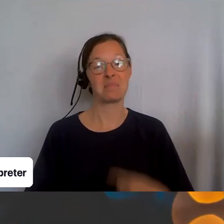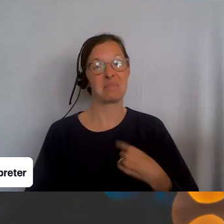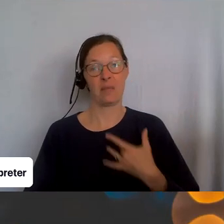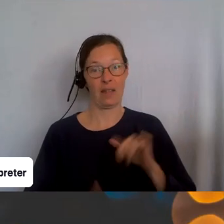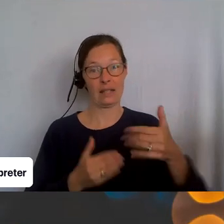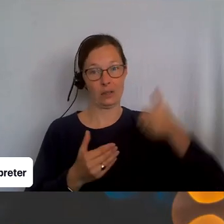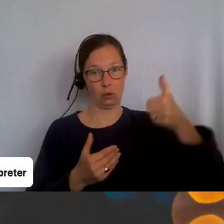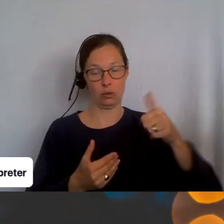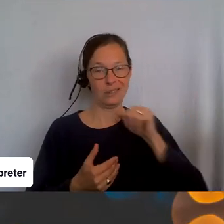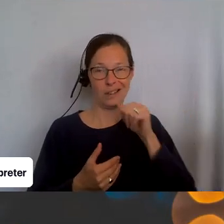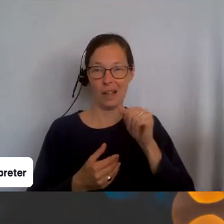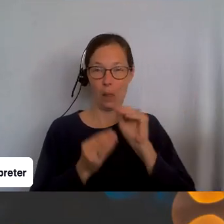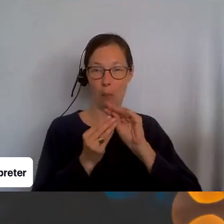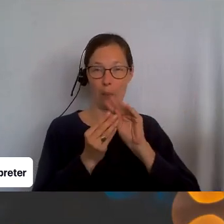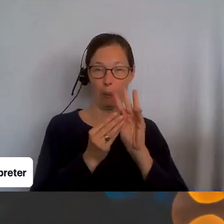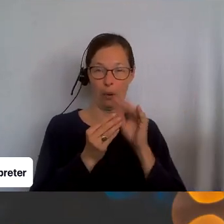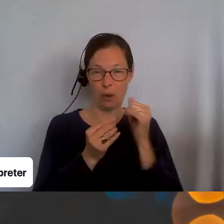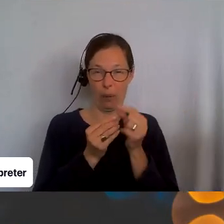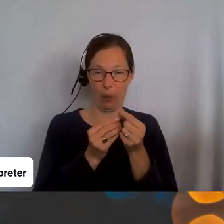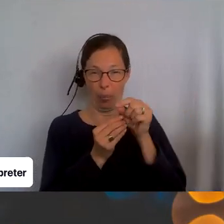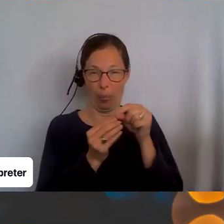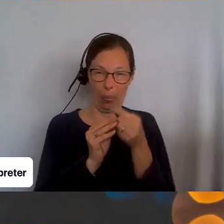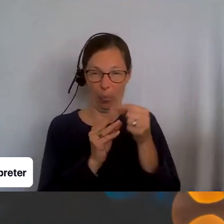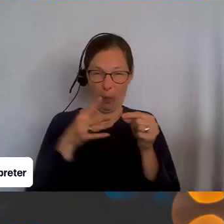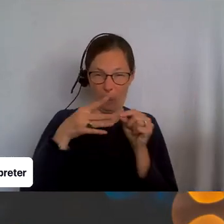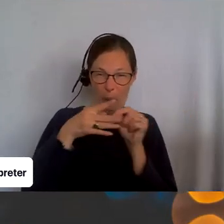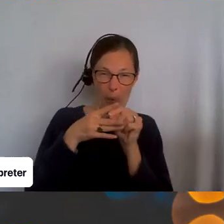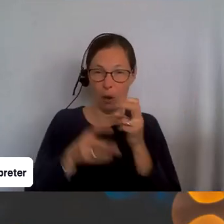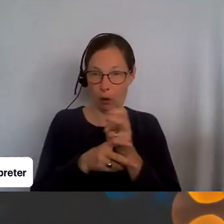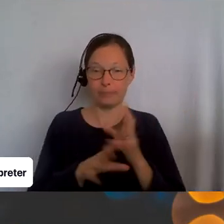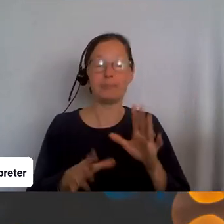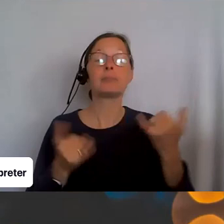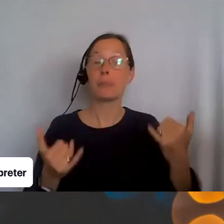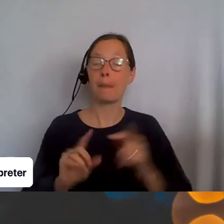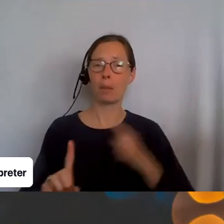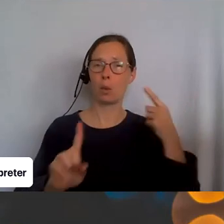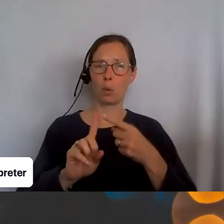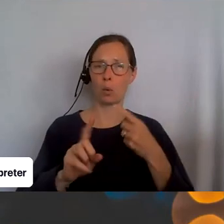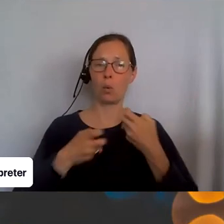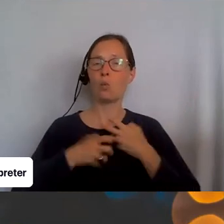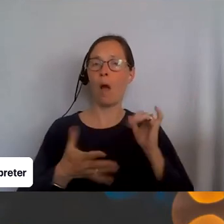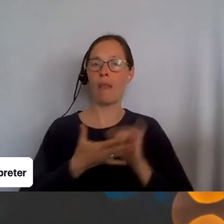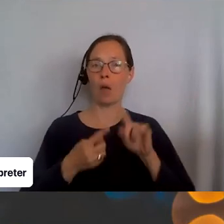to like get the fuzzy end through. So now the goal is to not have this unravel.